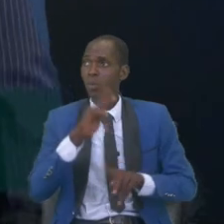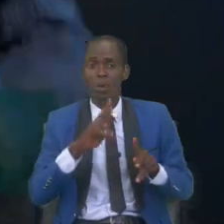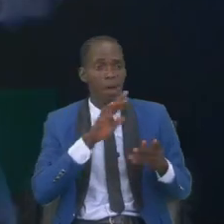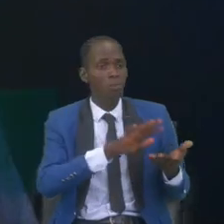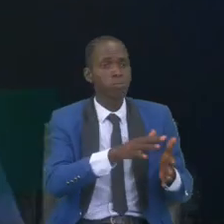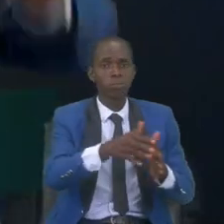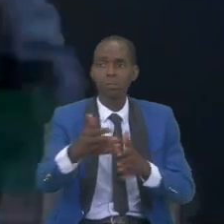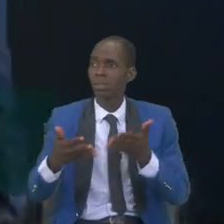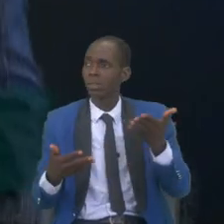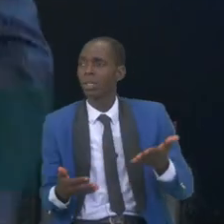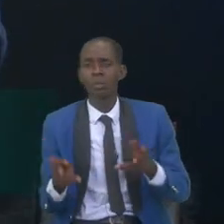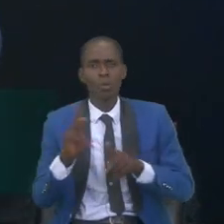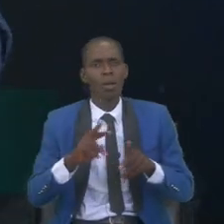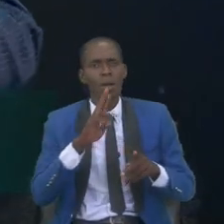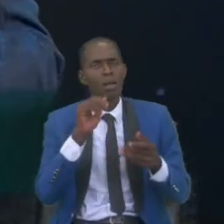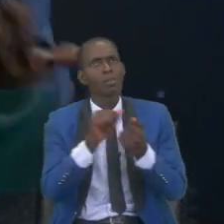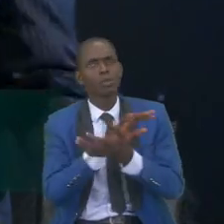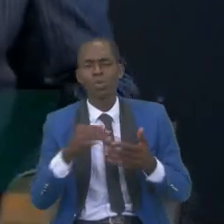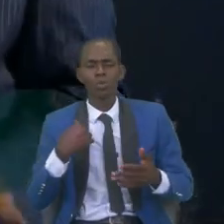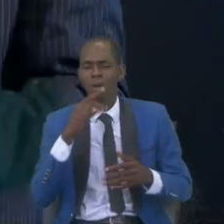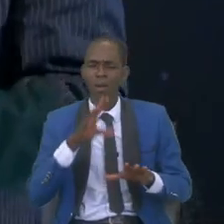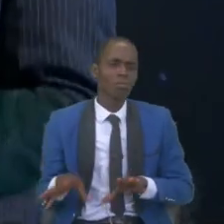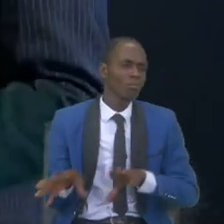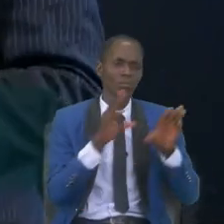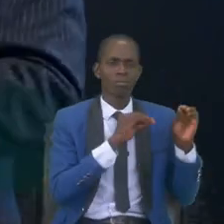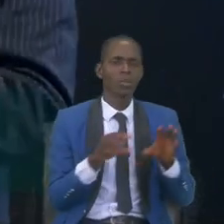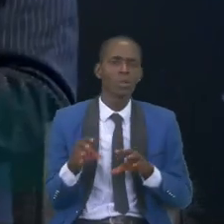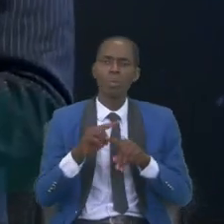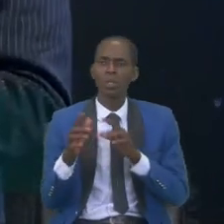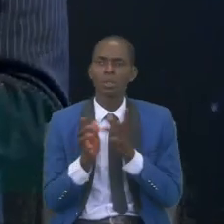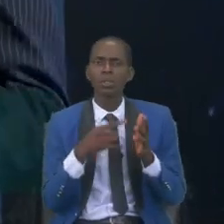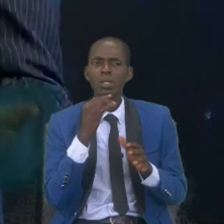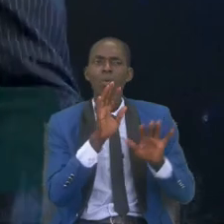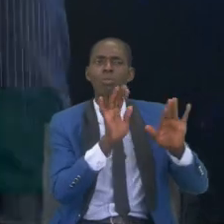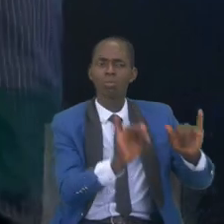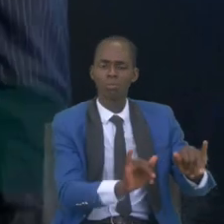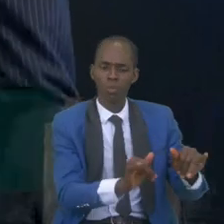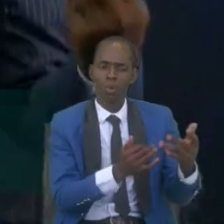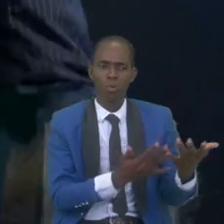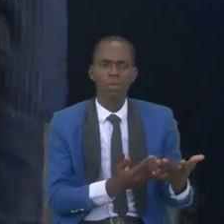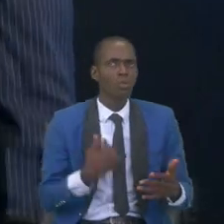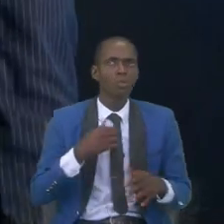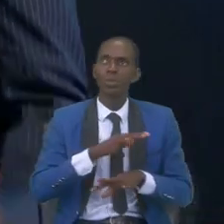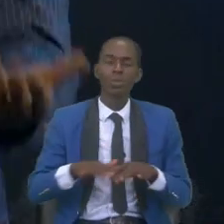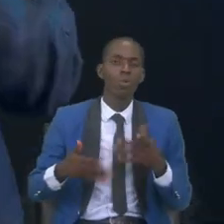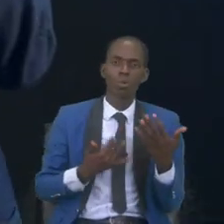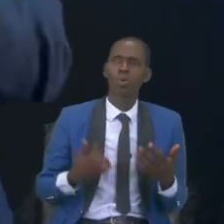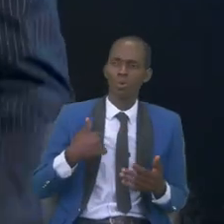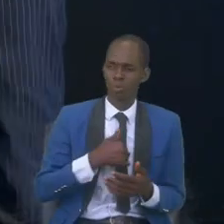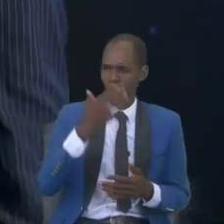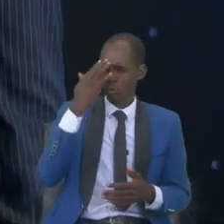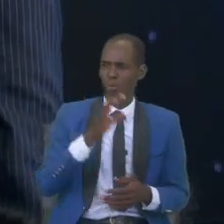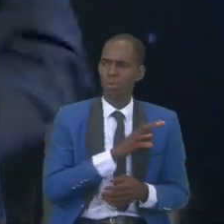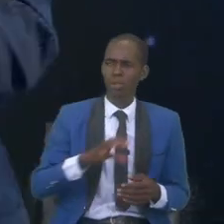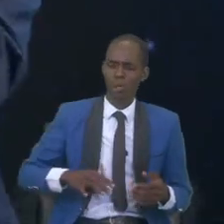perishing. We're going. And he told them, wait, we're going to wait. We know Christ. We know the Bible. We have the Bible in